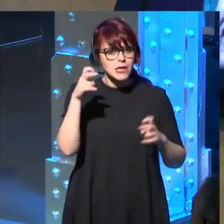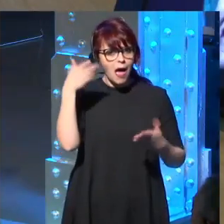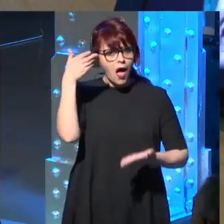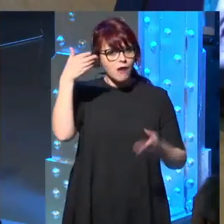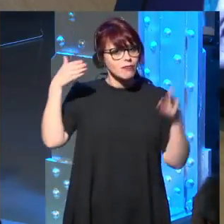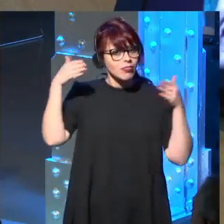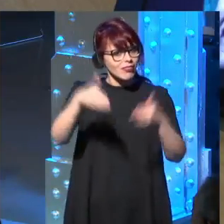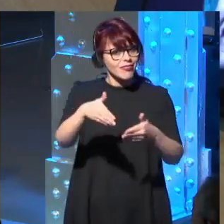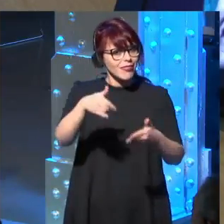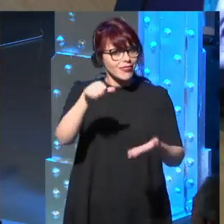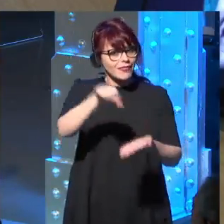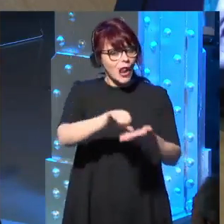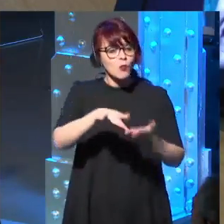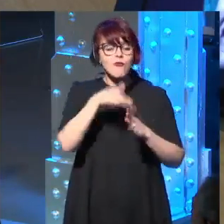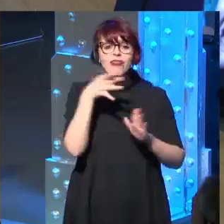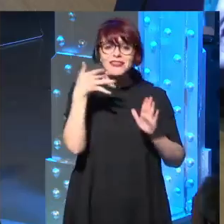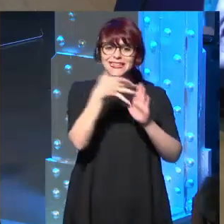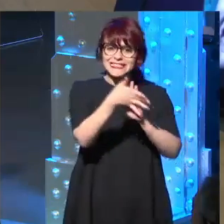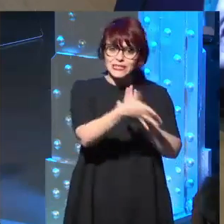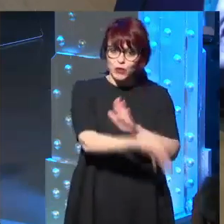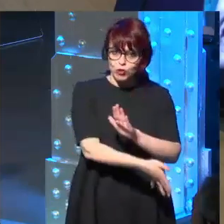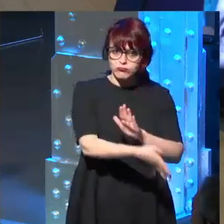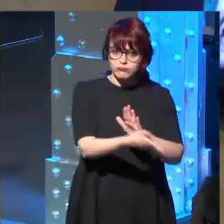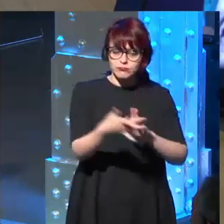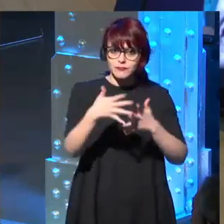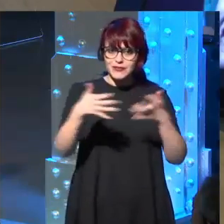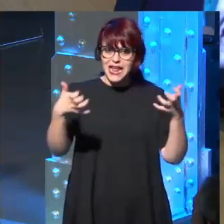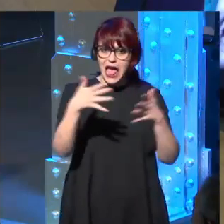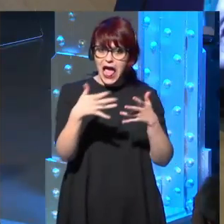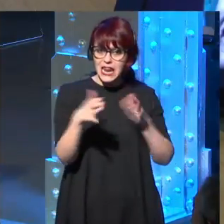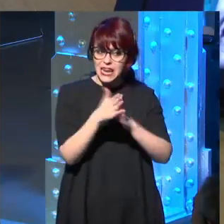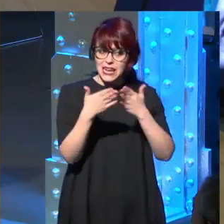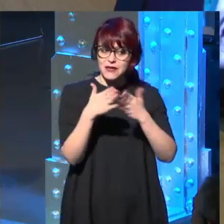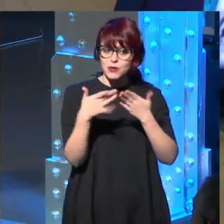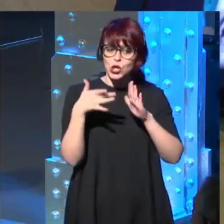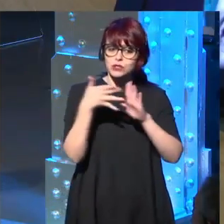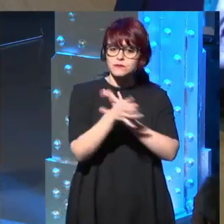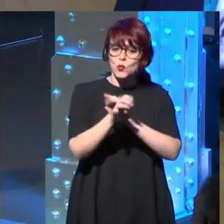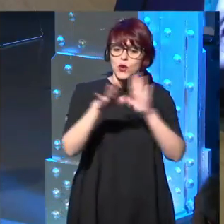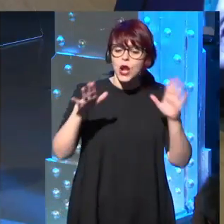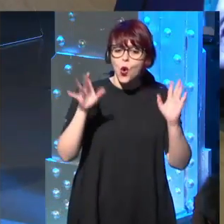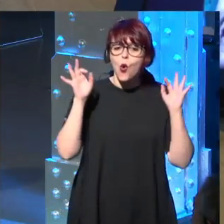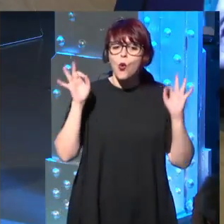description in your book. Is when he finally